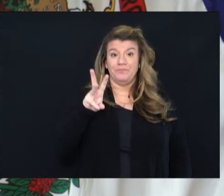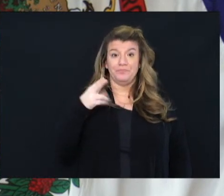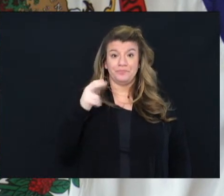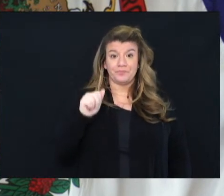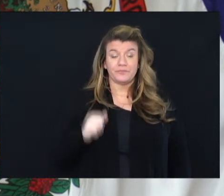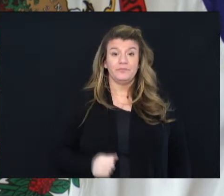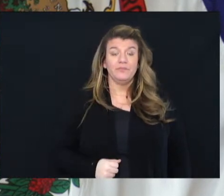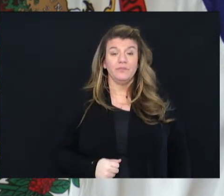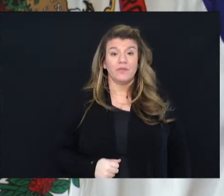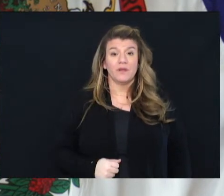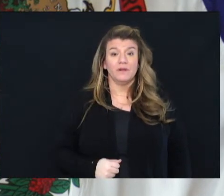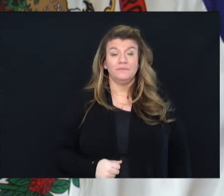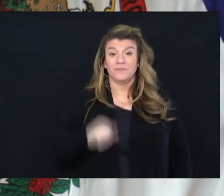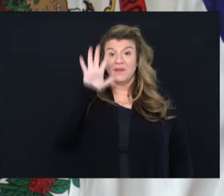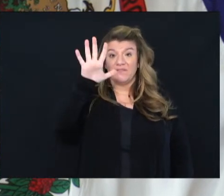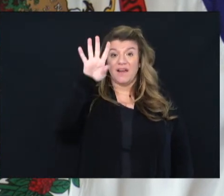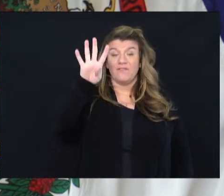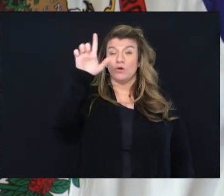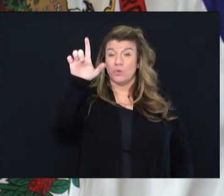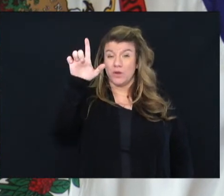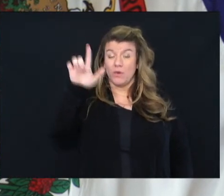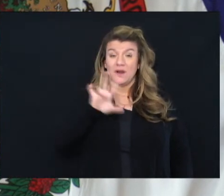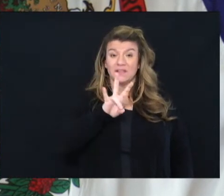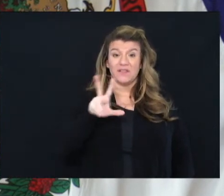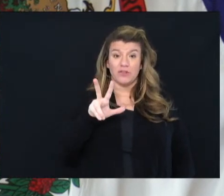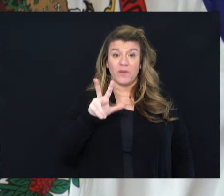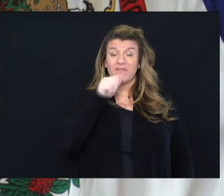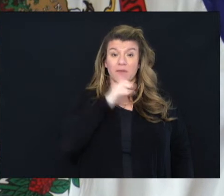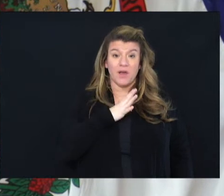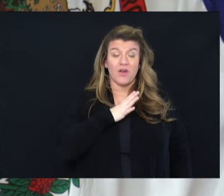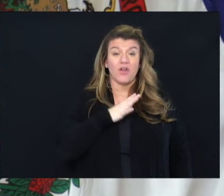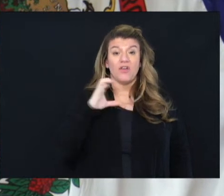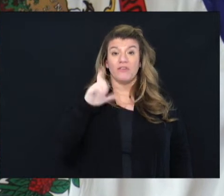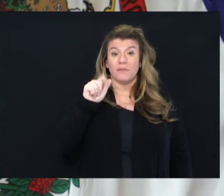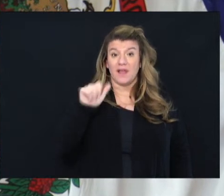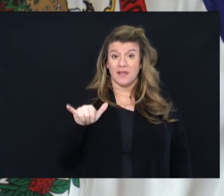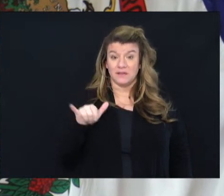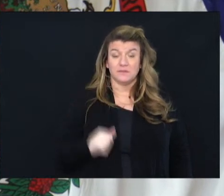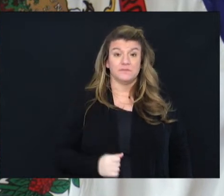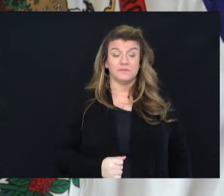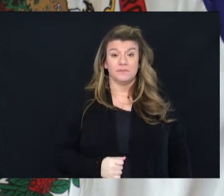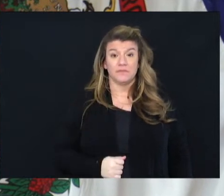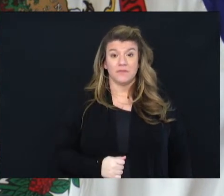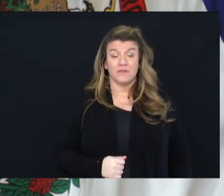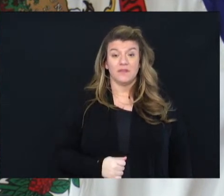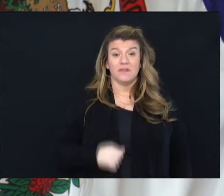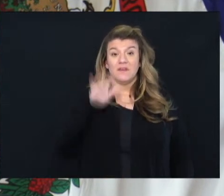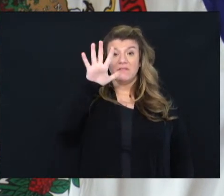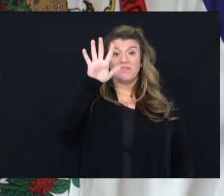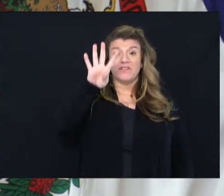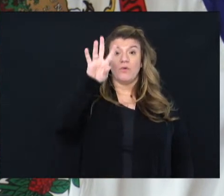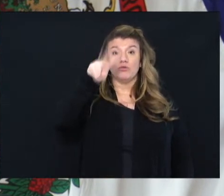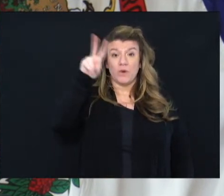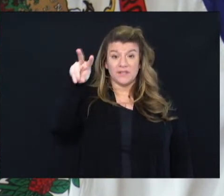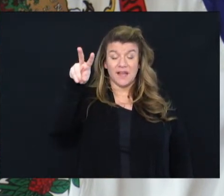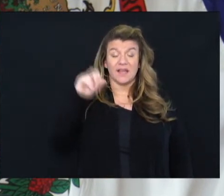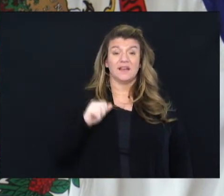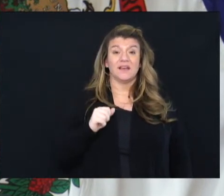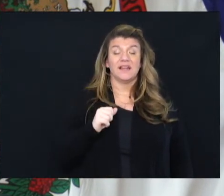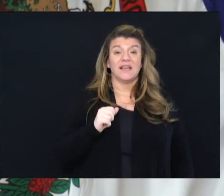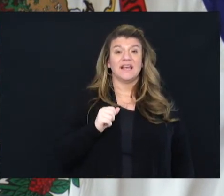The 5,421st death of a 73-year-old female from Clay County. The 5,422nd death,